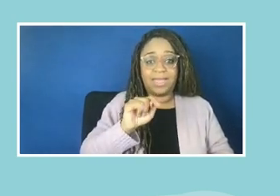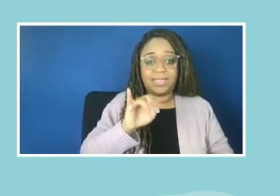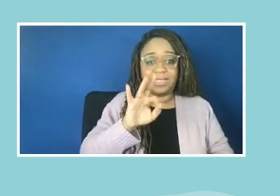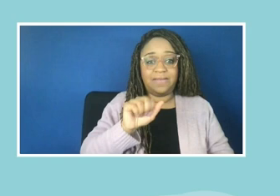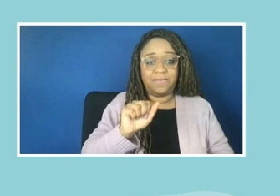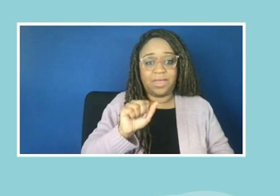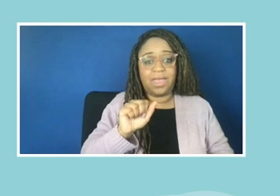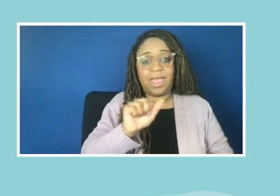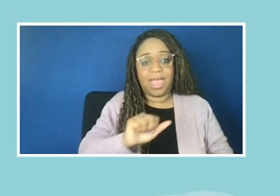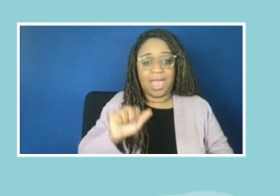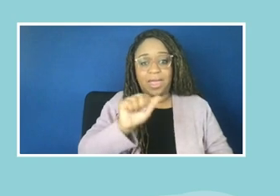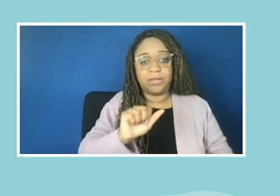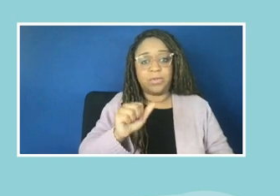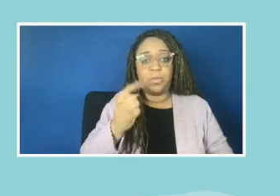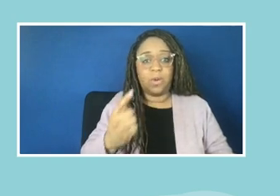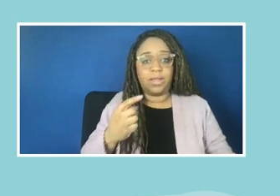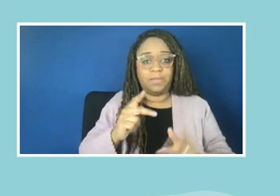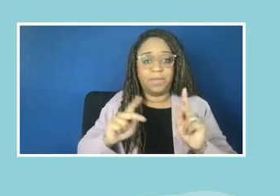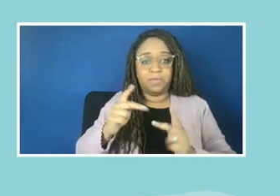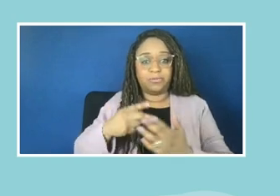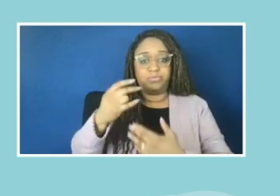since 2001.